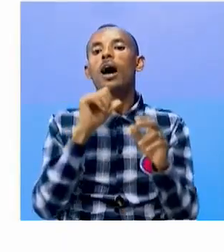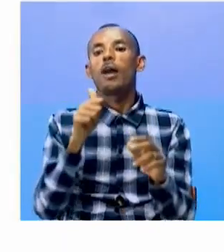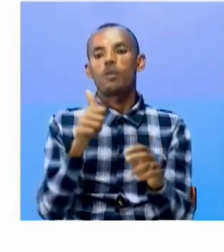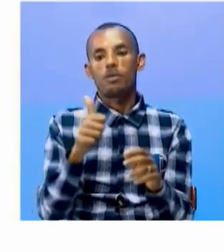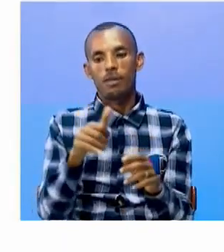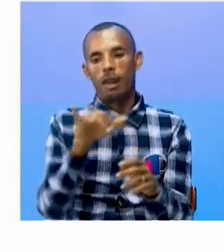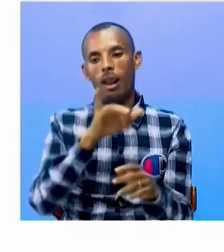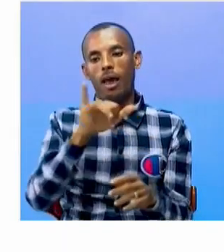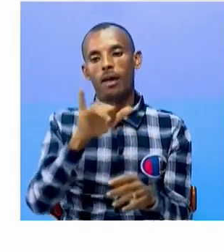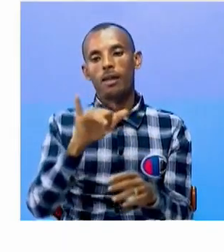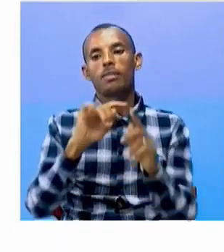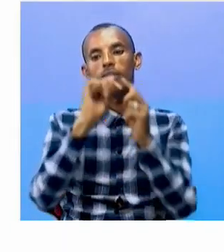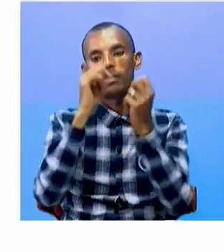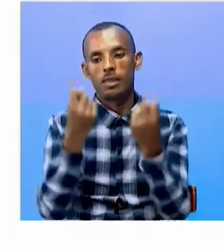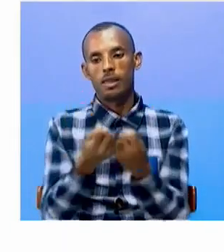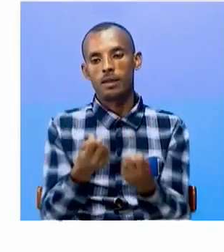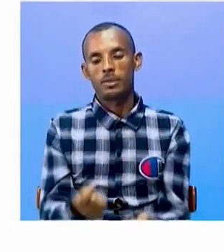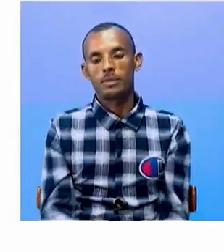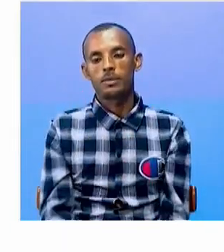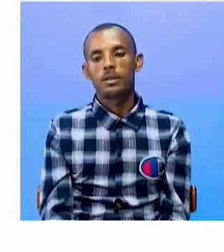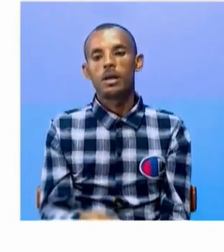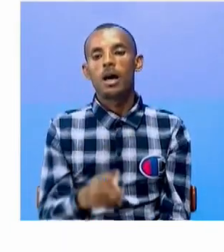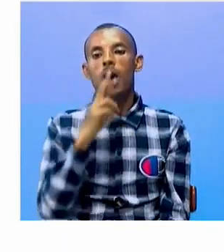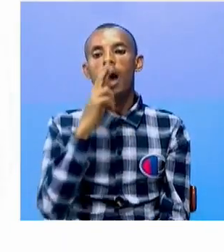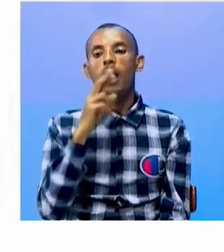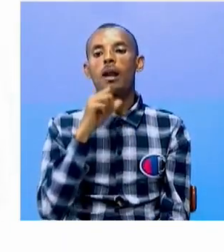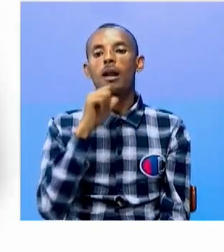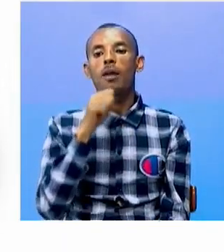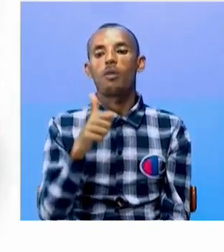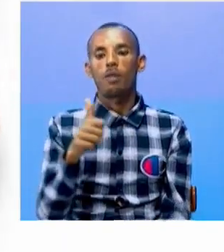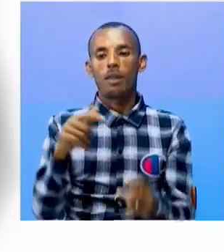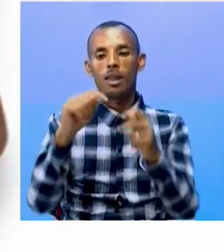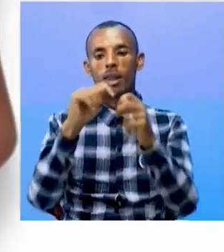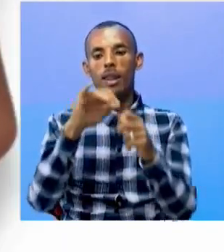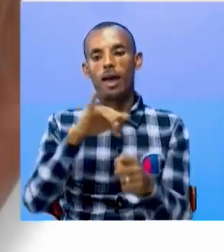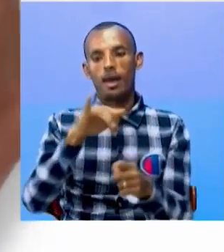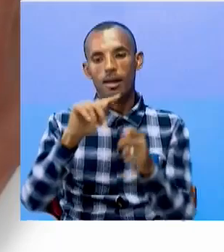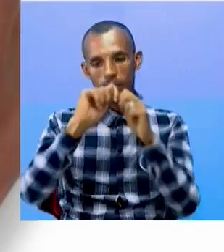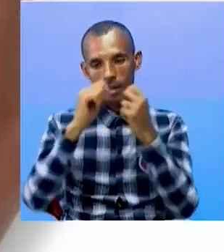like terms, are not like terms.